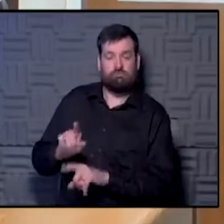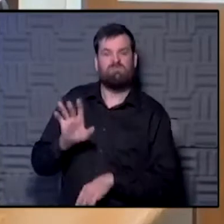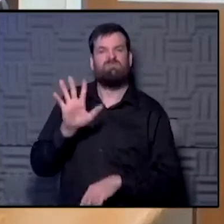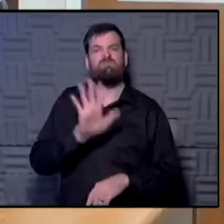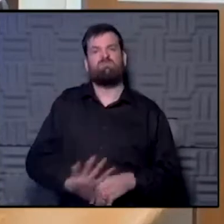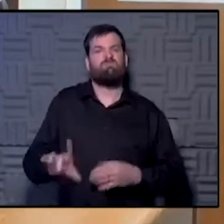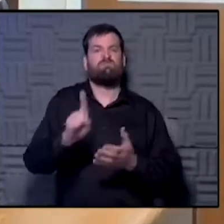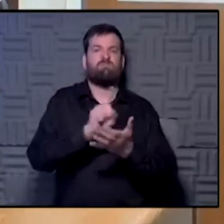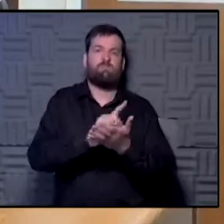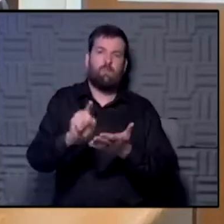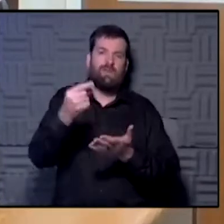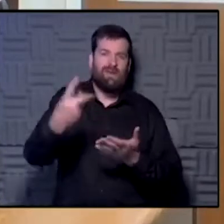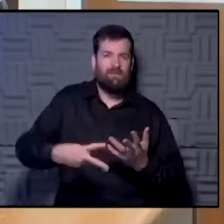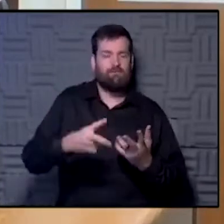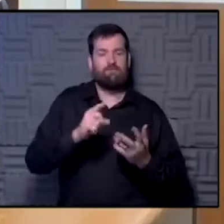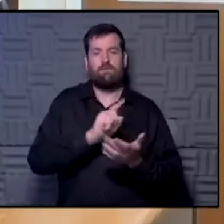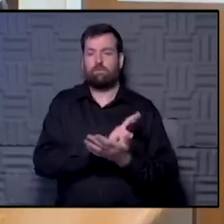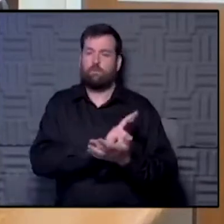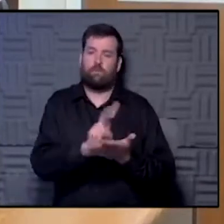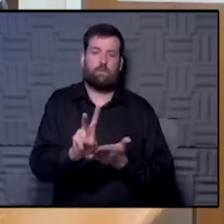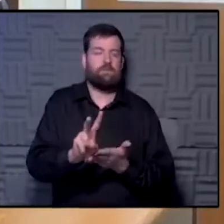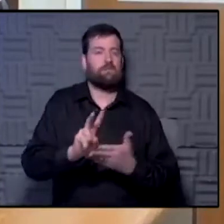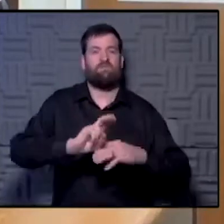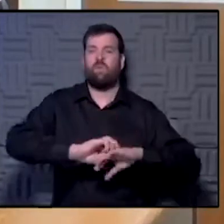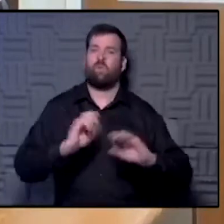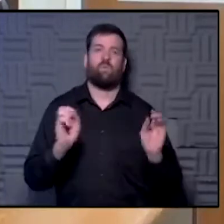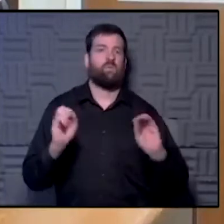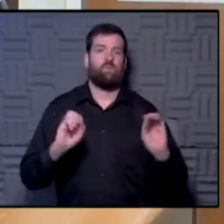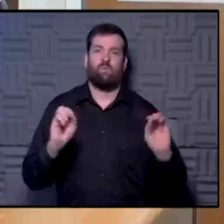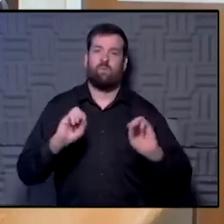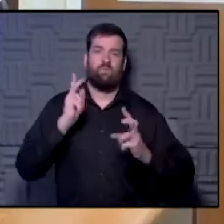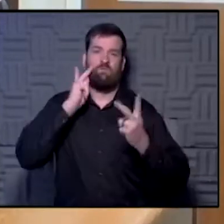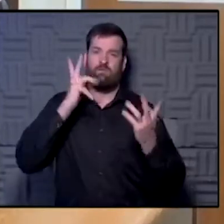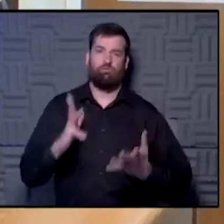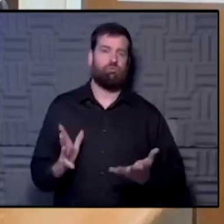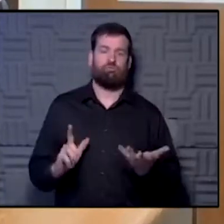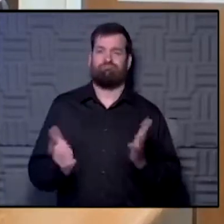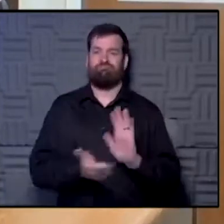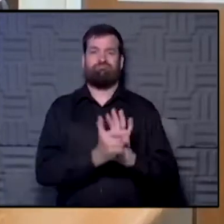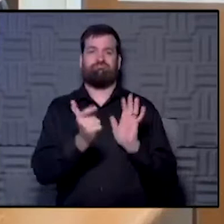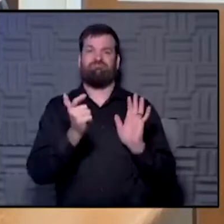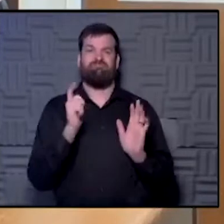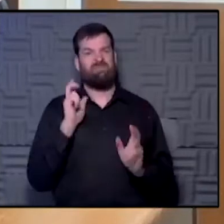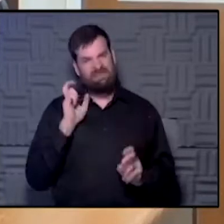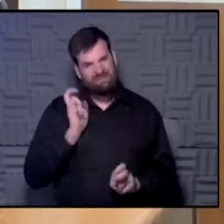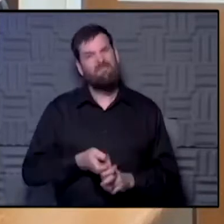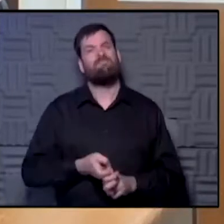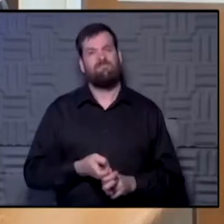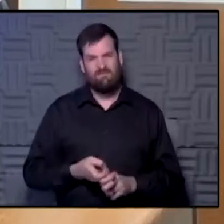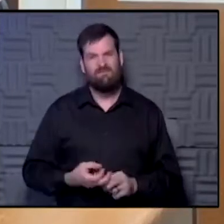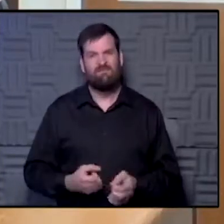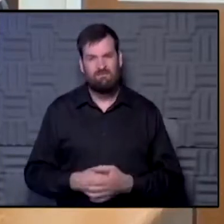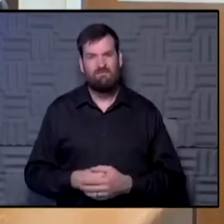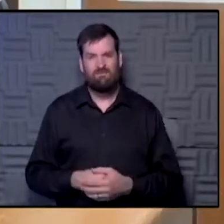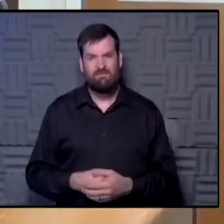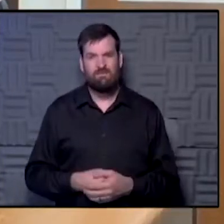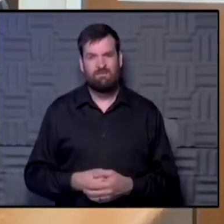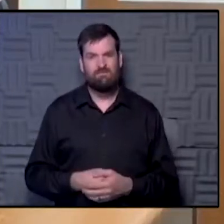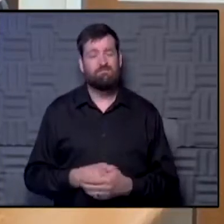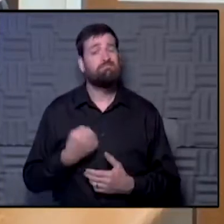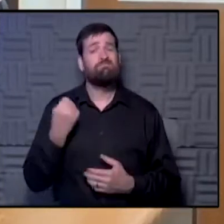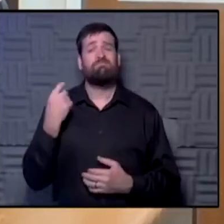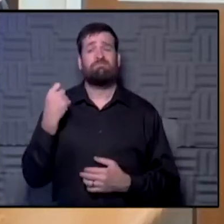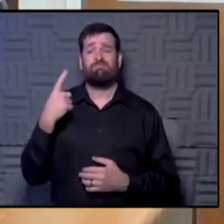and a half or 2 weeks, we didn't allow anyone in, and that was very hard. And it's hard